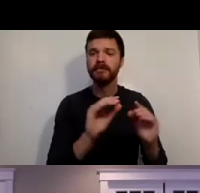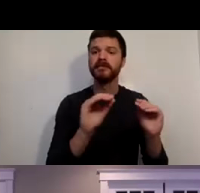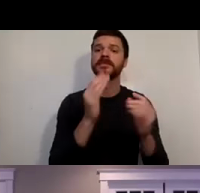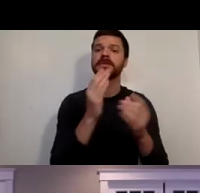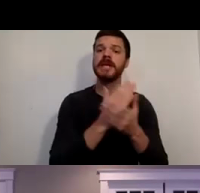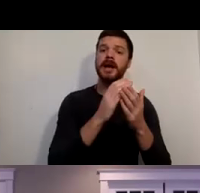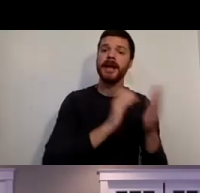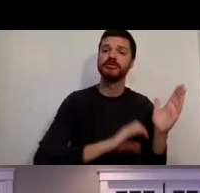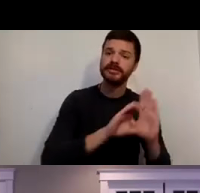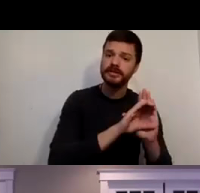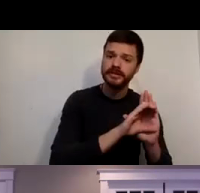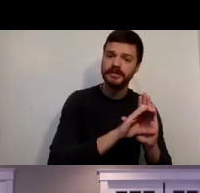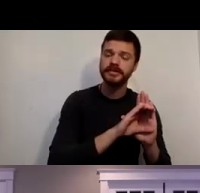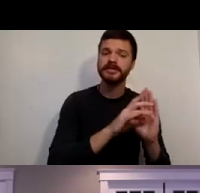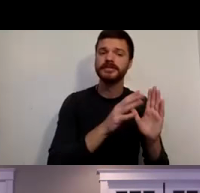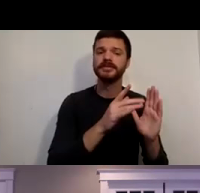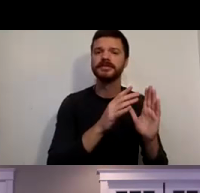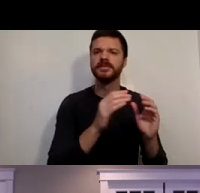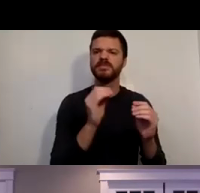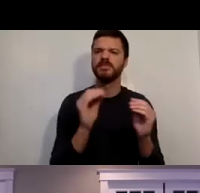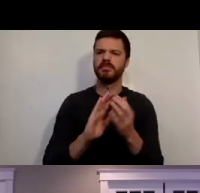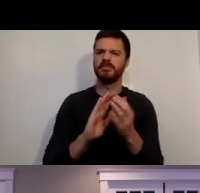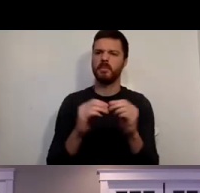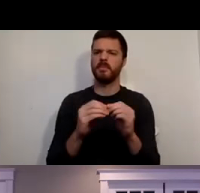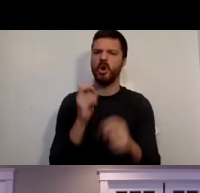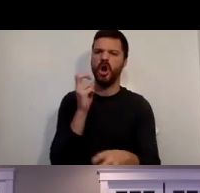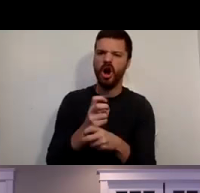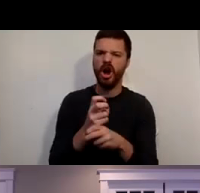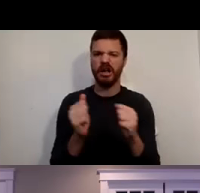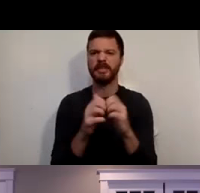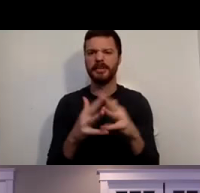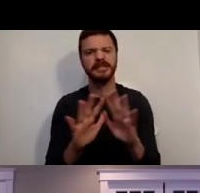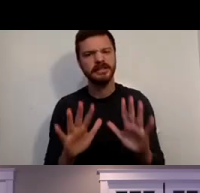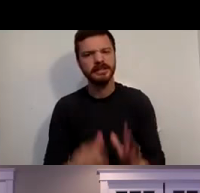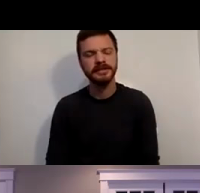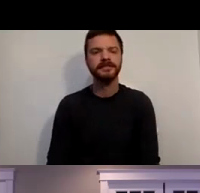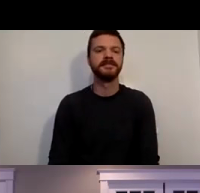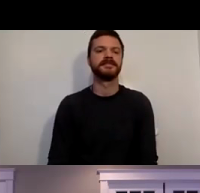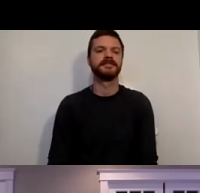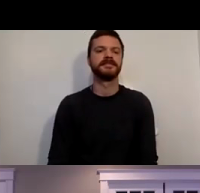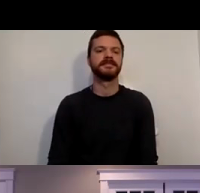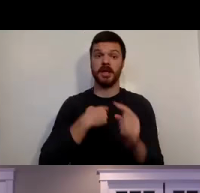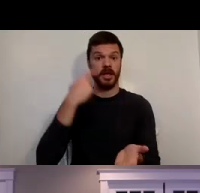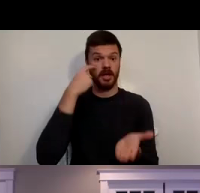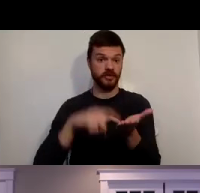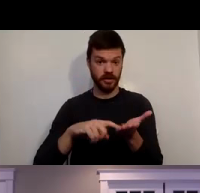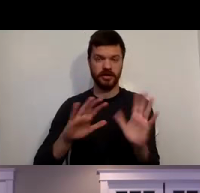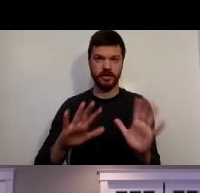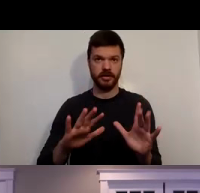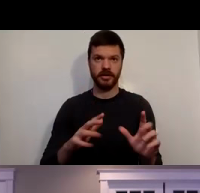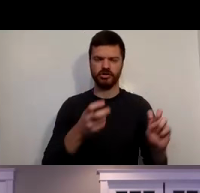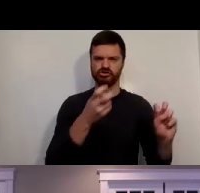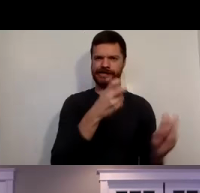to implement. I also want to acknowledge, of course, that though we think about in